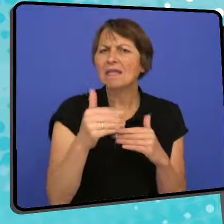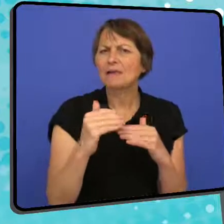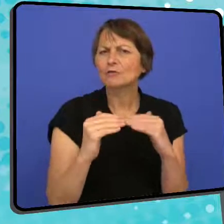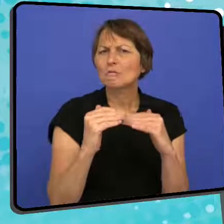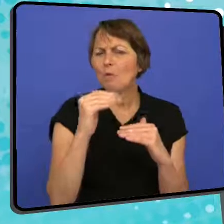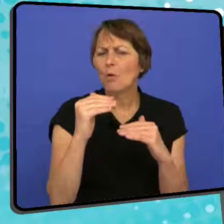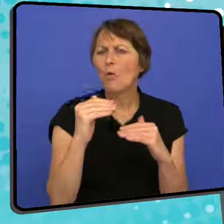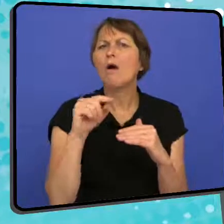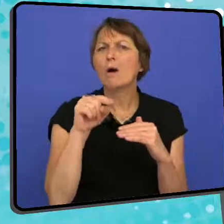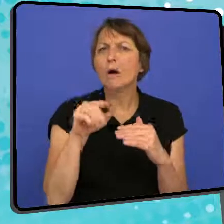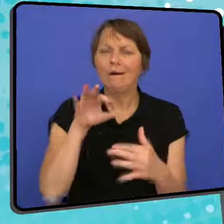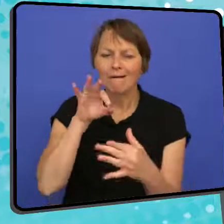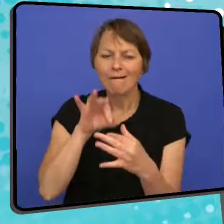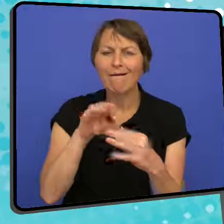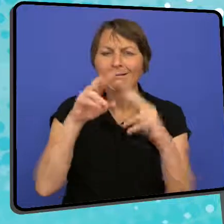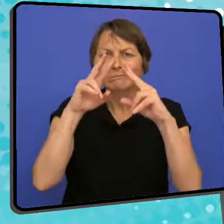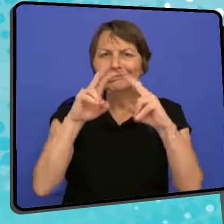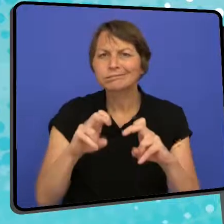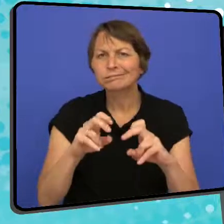plan?